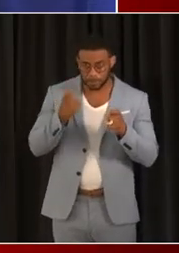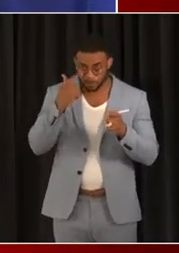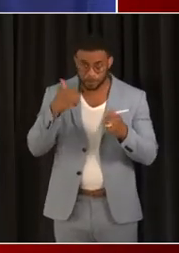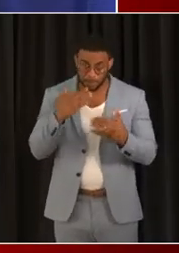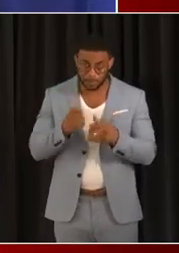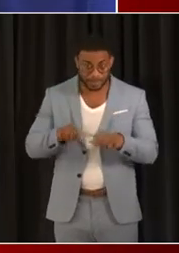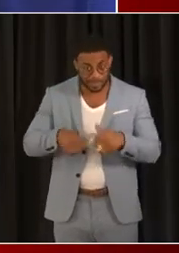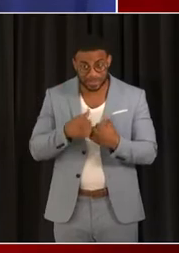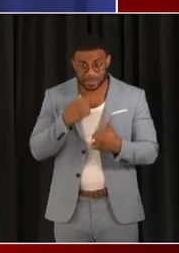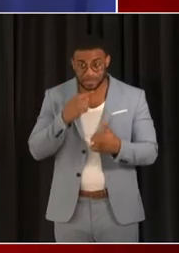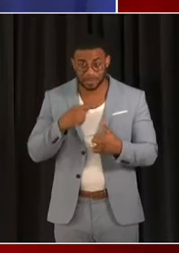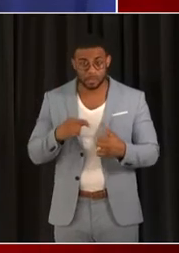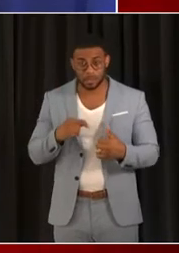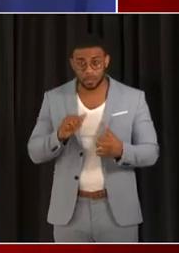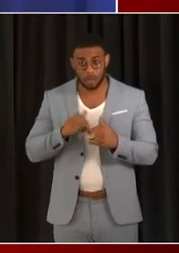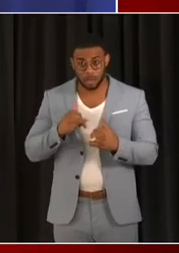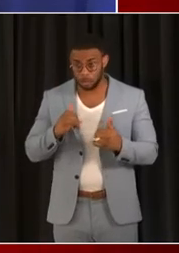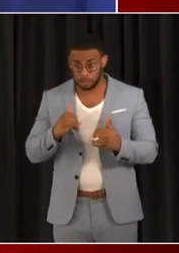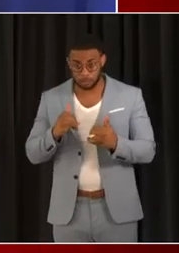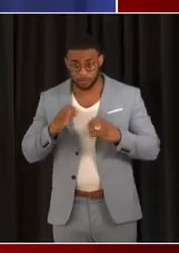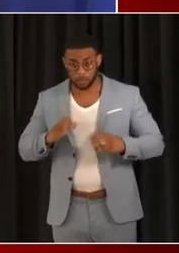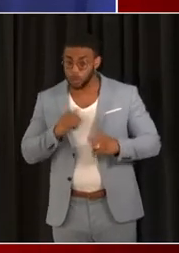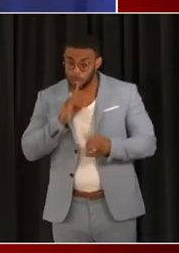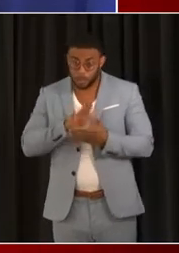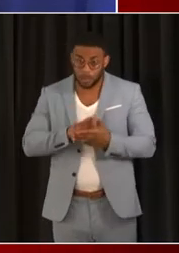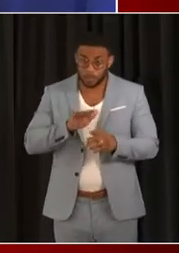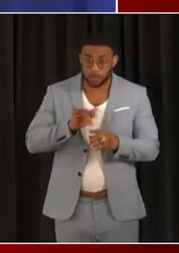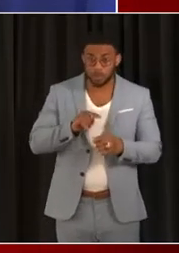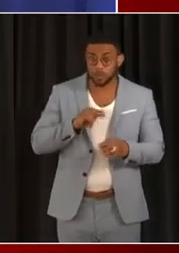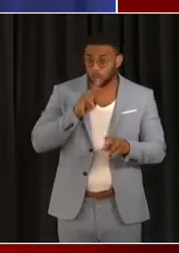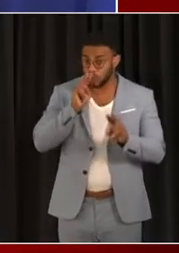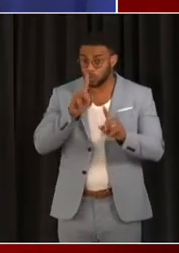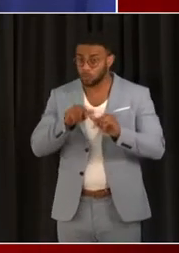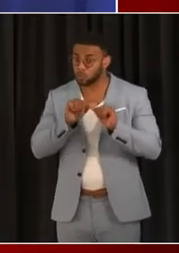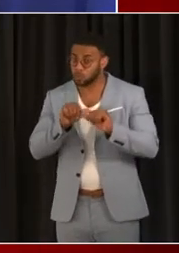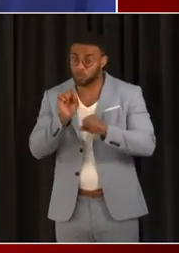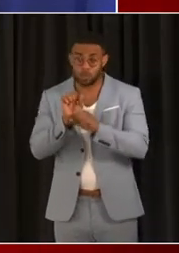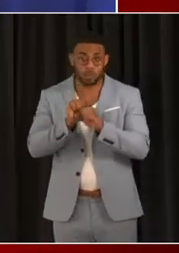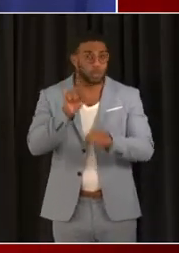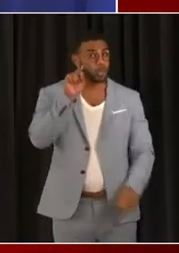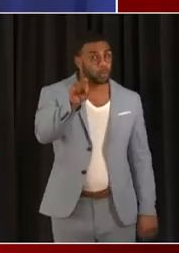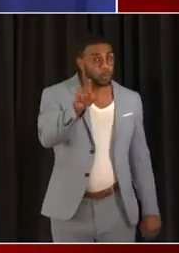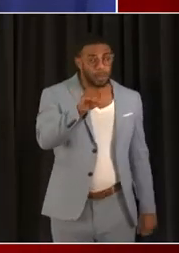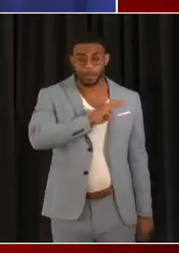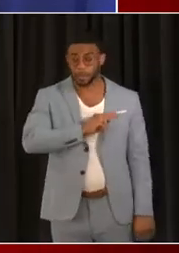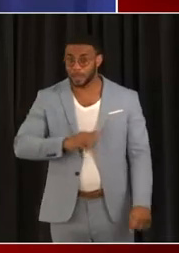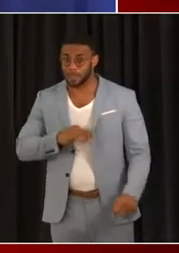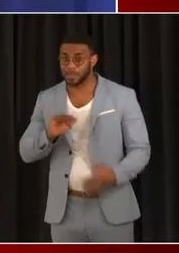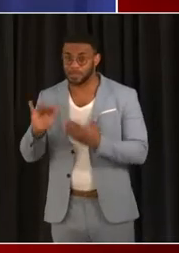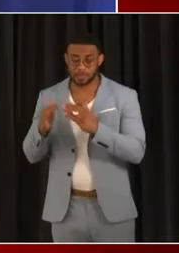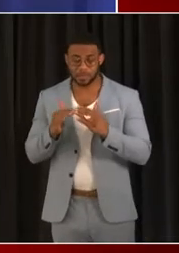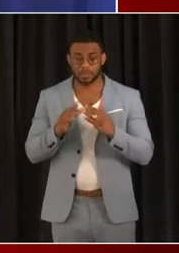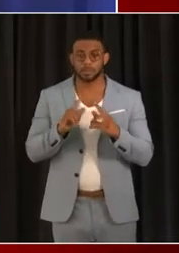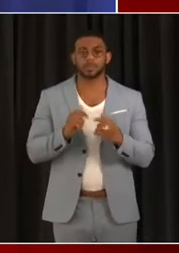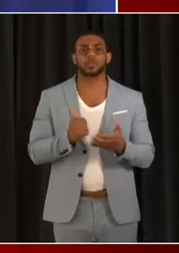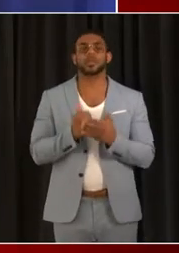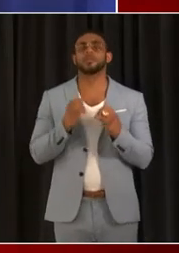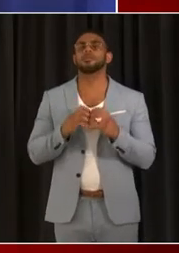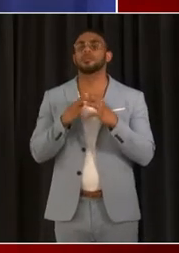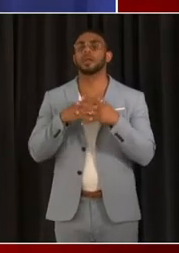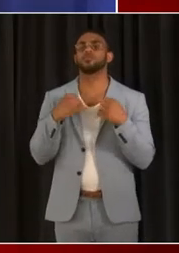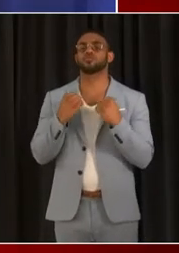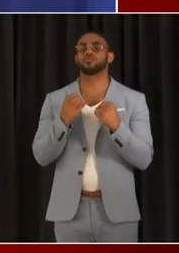we've got some significant challenges with our constituency. We're committed to it. We look forward to continuing to working with you and the mayor and the city to